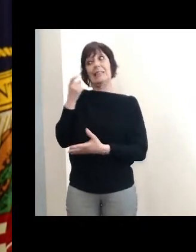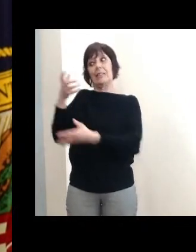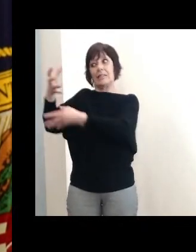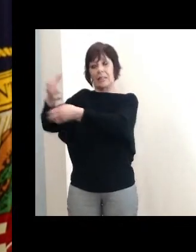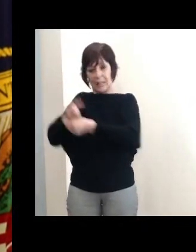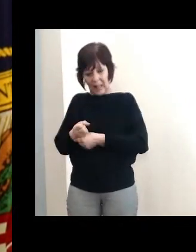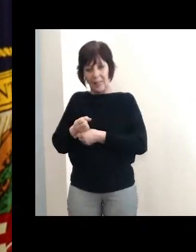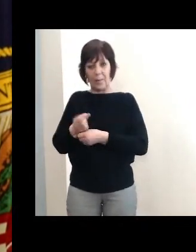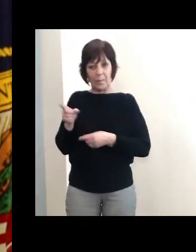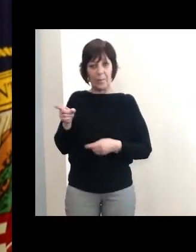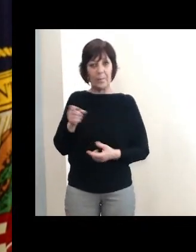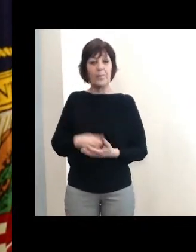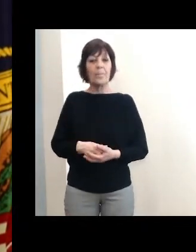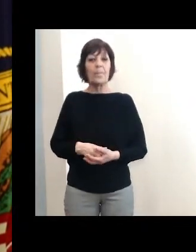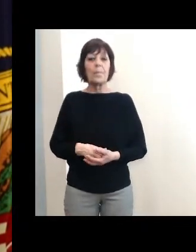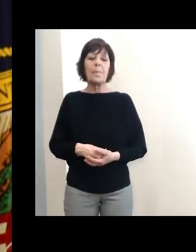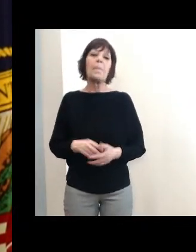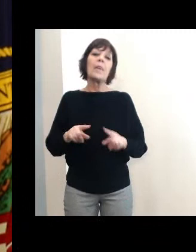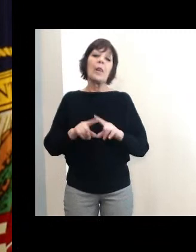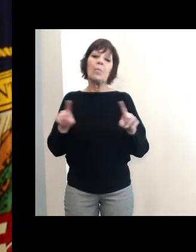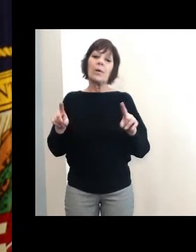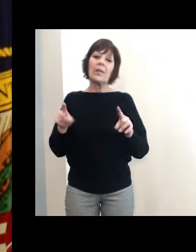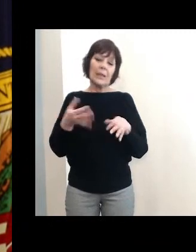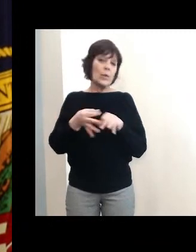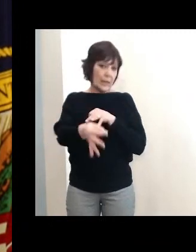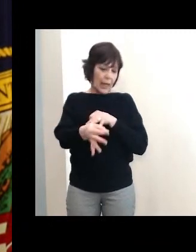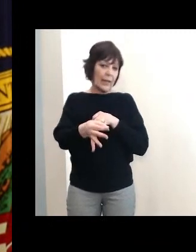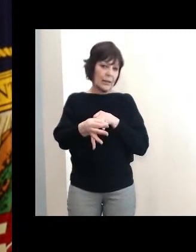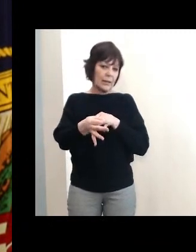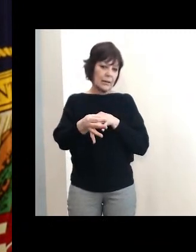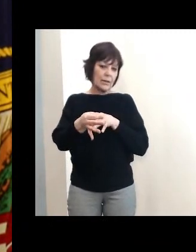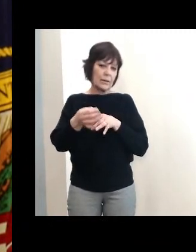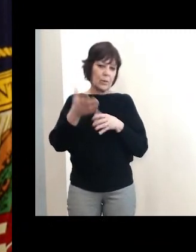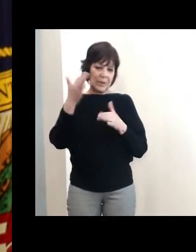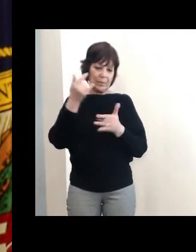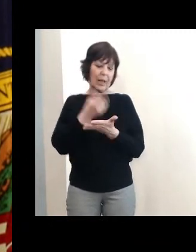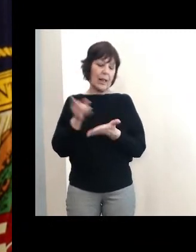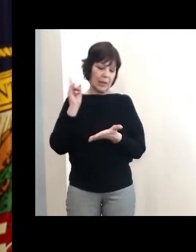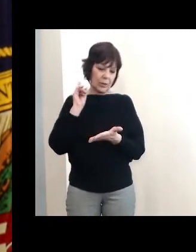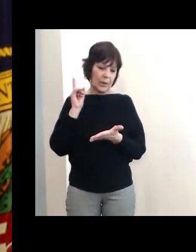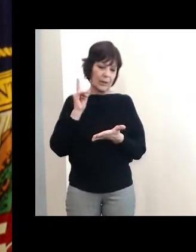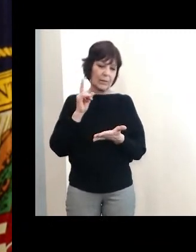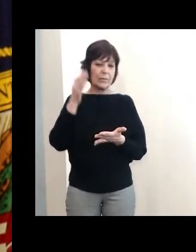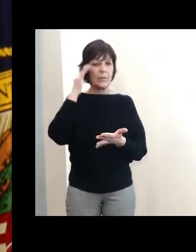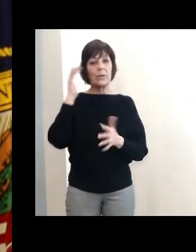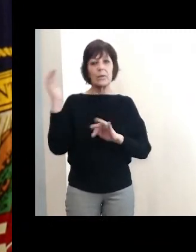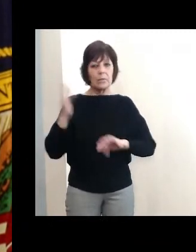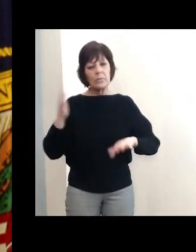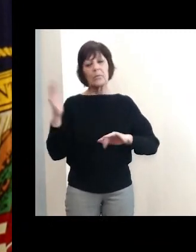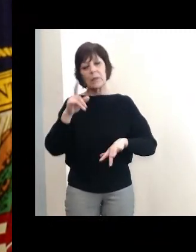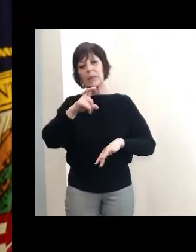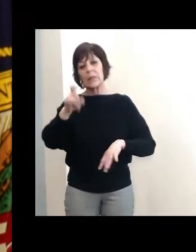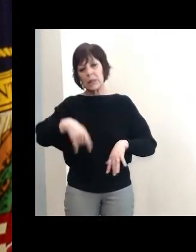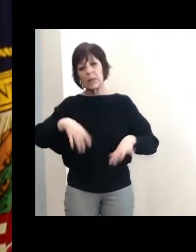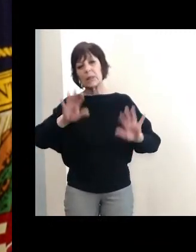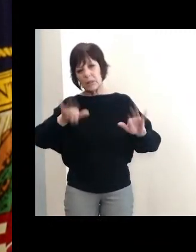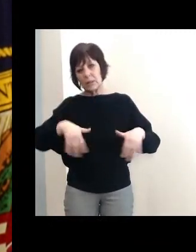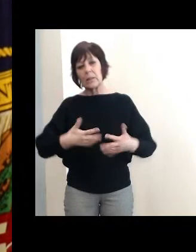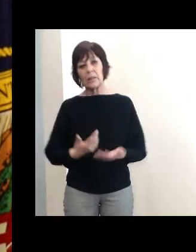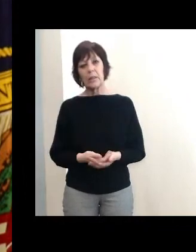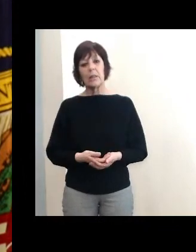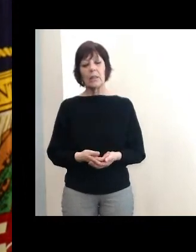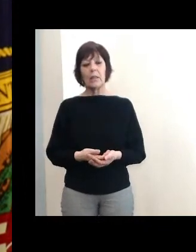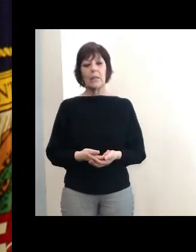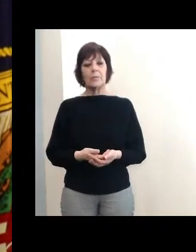in, but they were delayed. We expected to receive them last week, but of course they were delayed because of the weather in Texas and